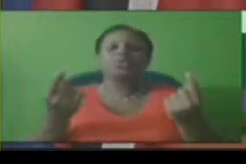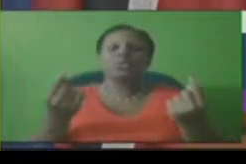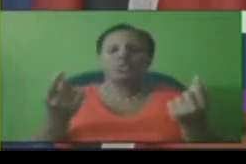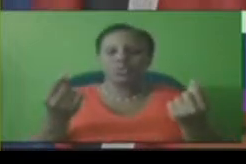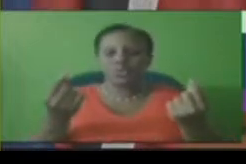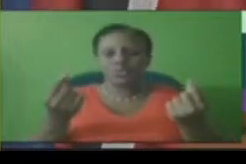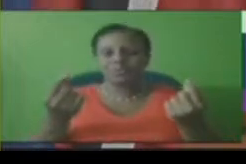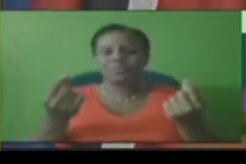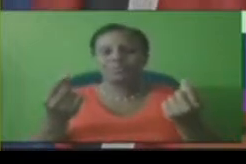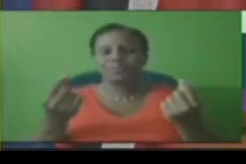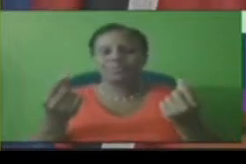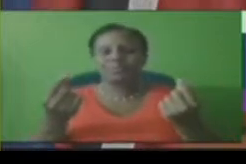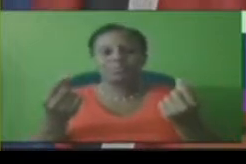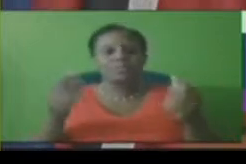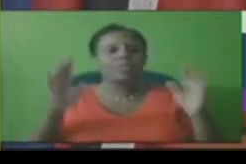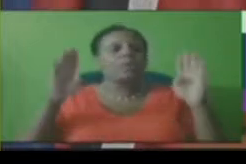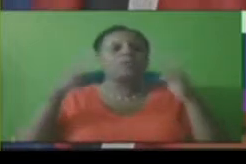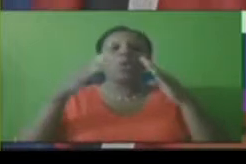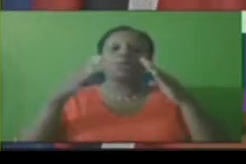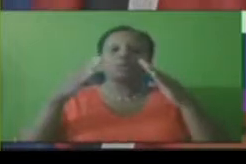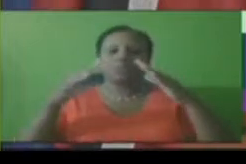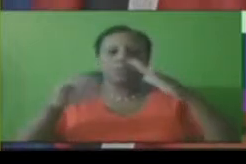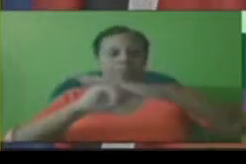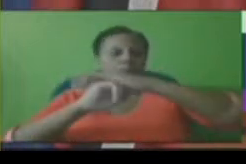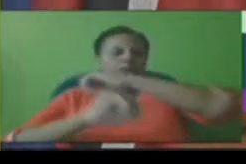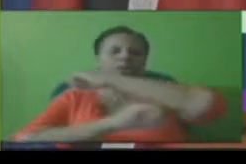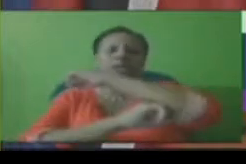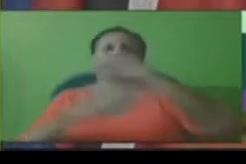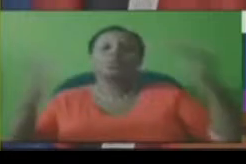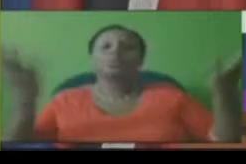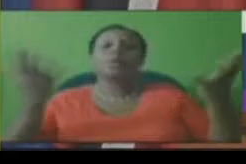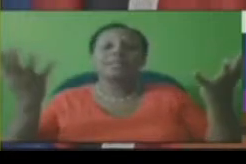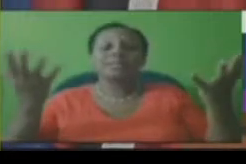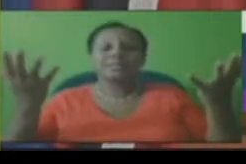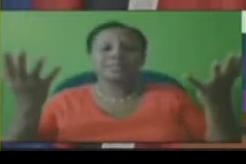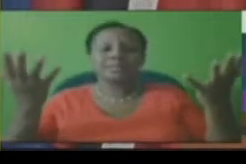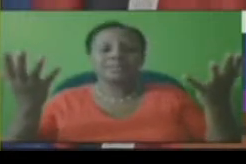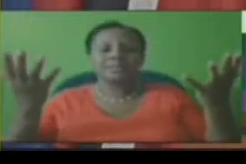The 3 W's. Wear your mask properly.